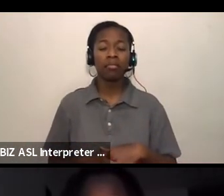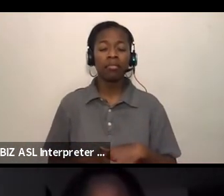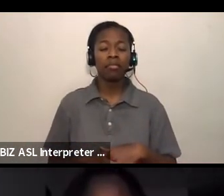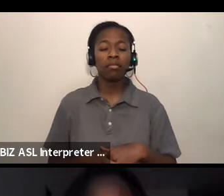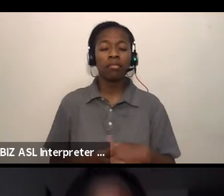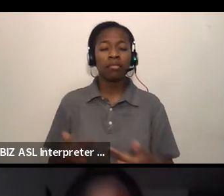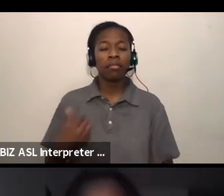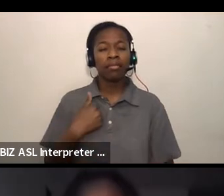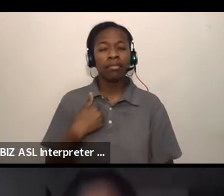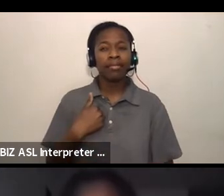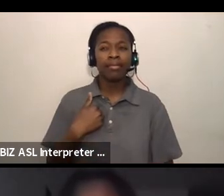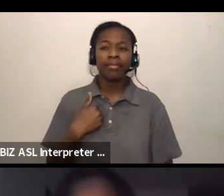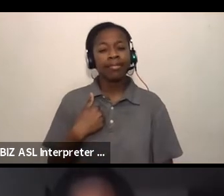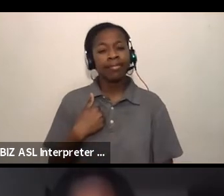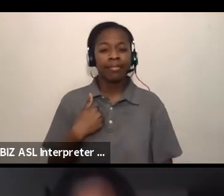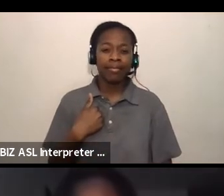really,